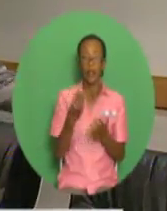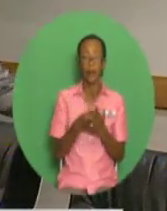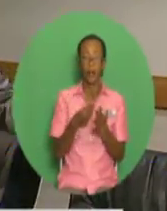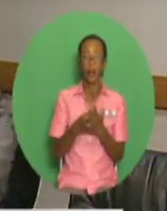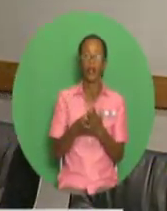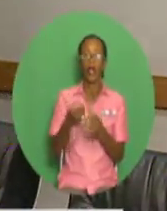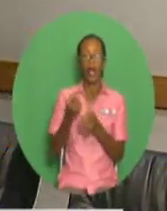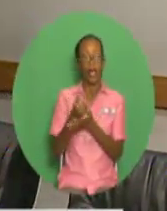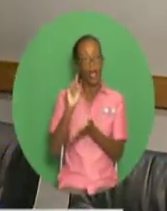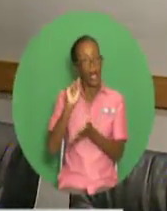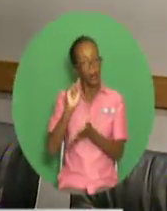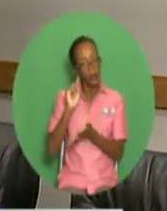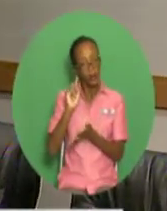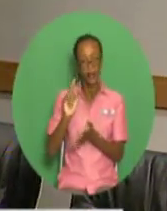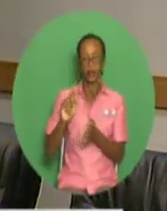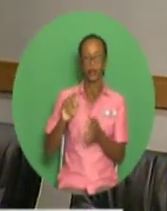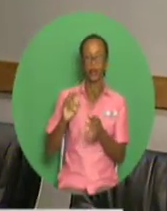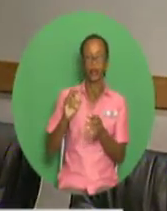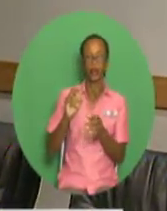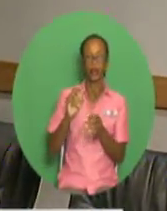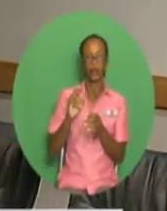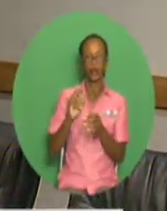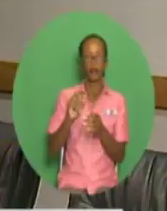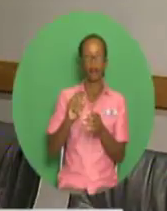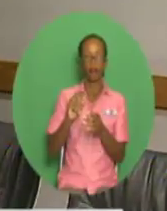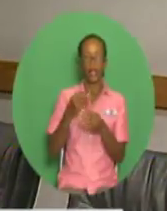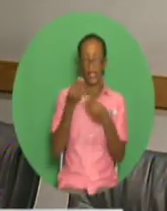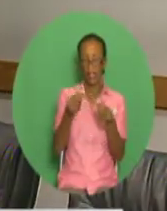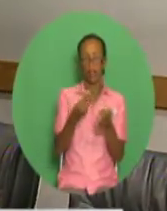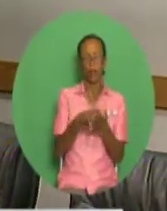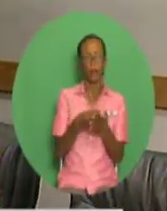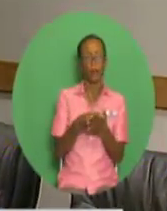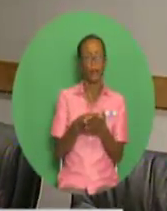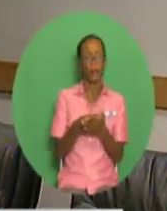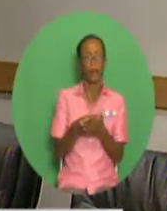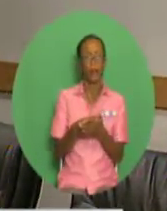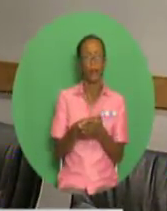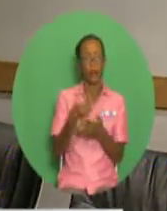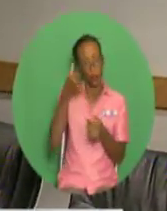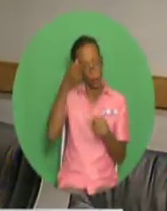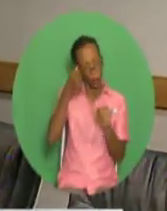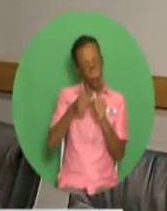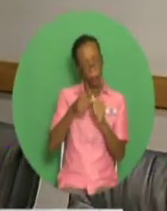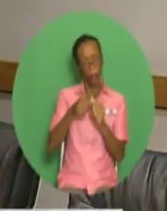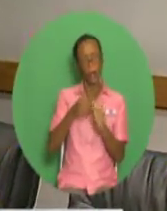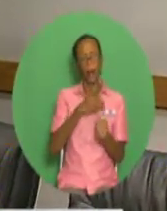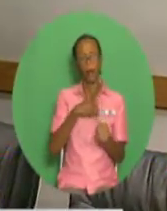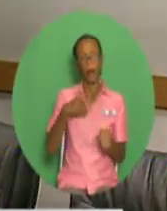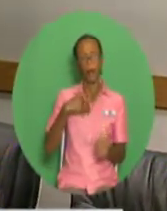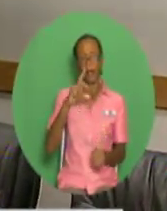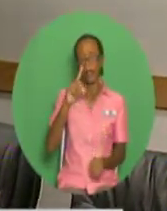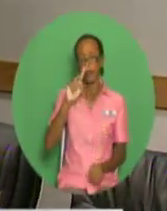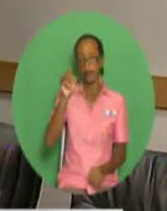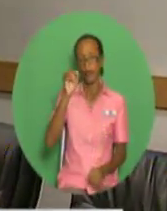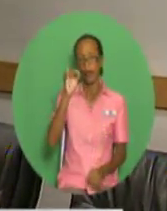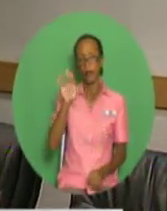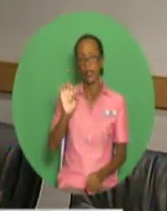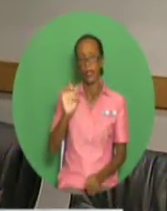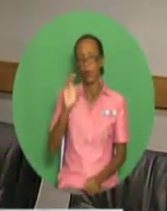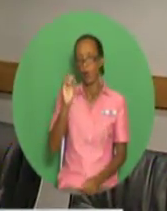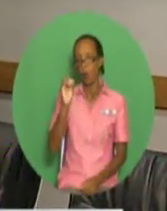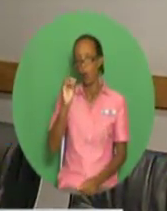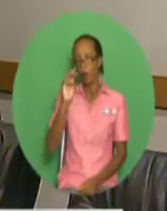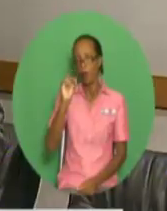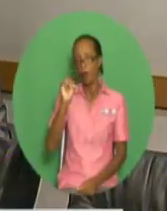opening last week. And most importantly, remember for W. O'Meara, when he was Minister of Public Utility, we were able to light